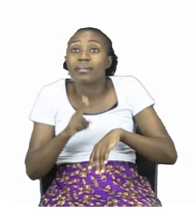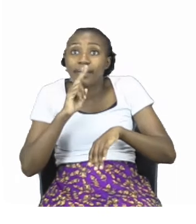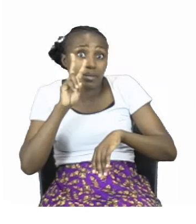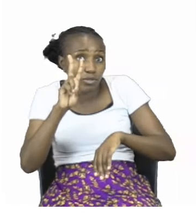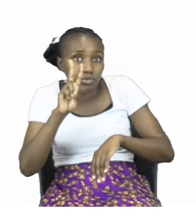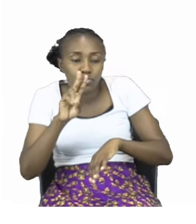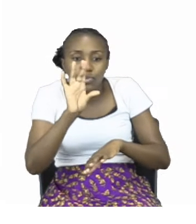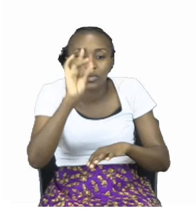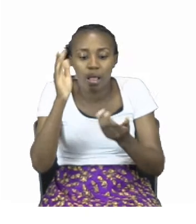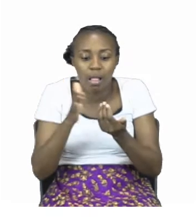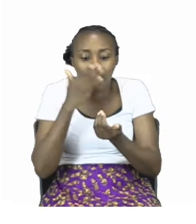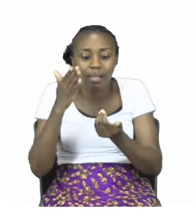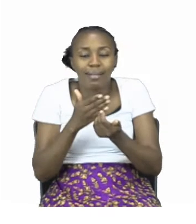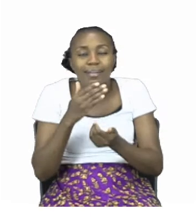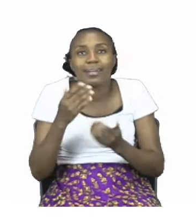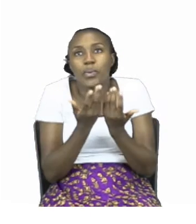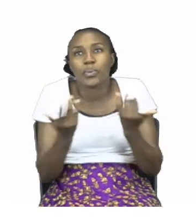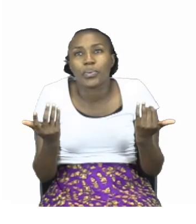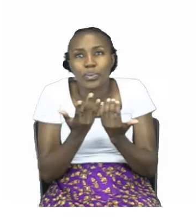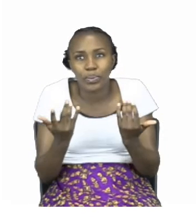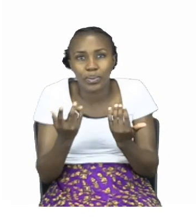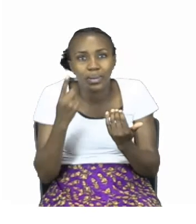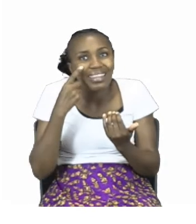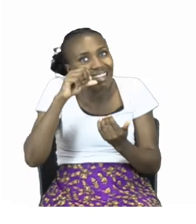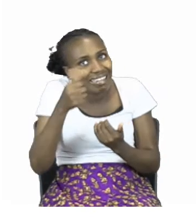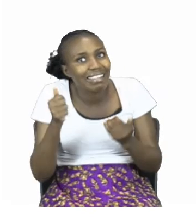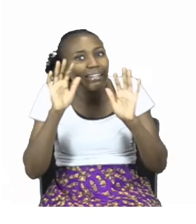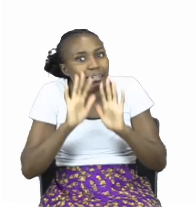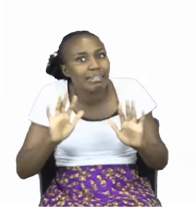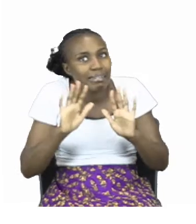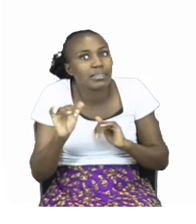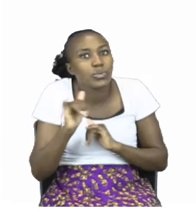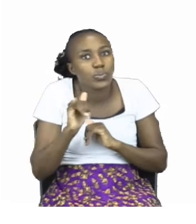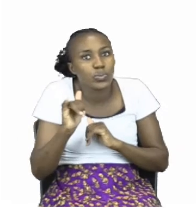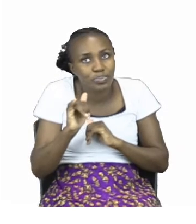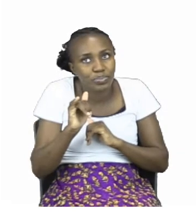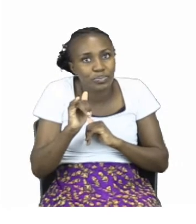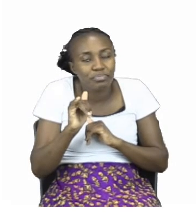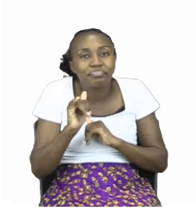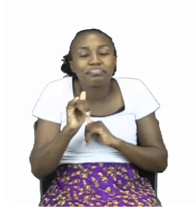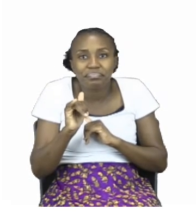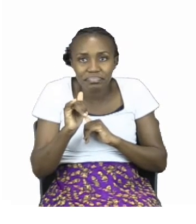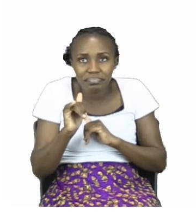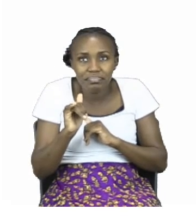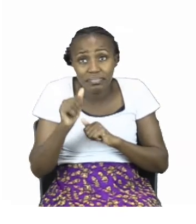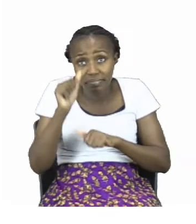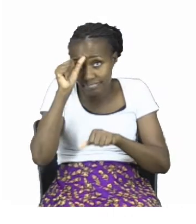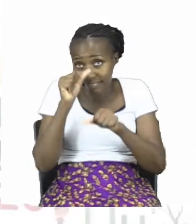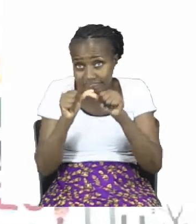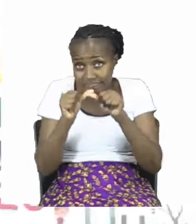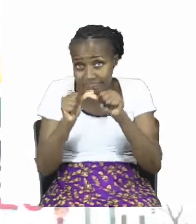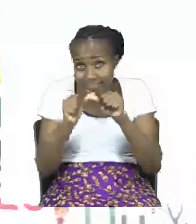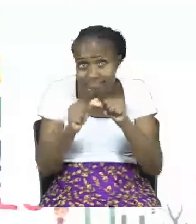green. Let's take a look at the other colors that we're going to use for the answers. Now remember, any answer